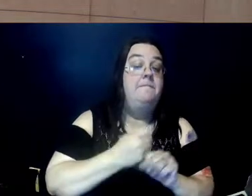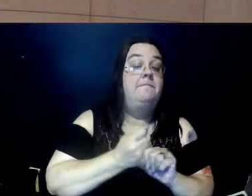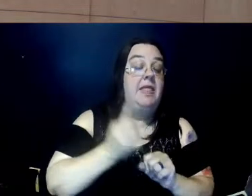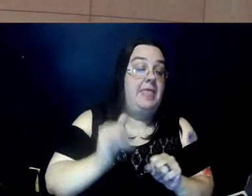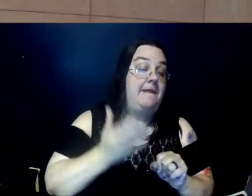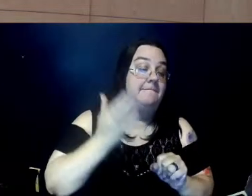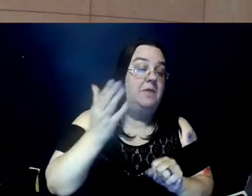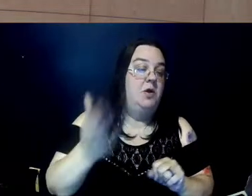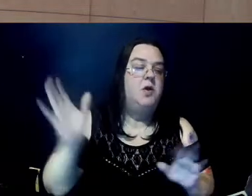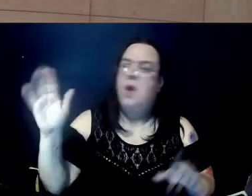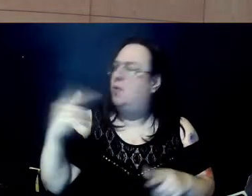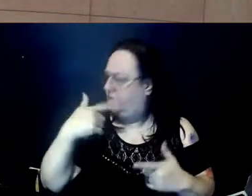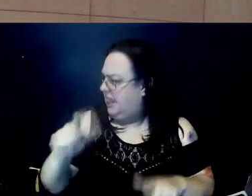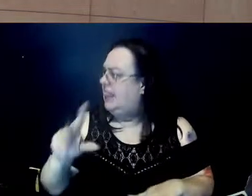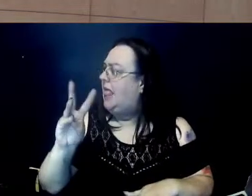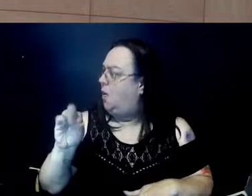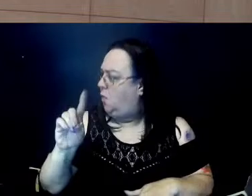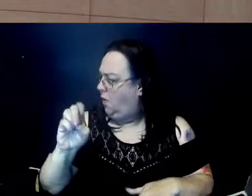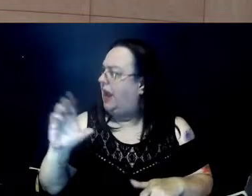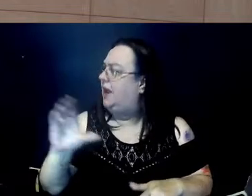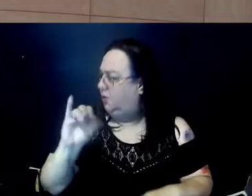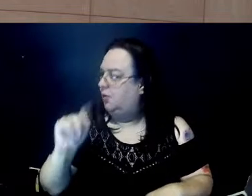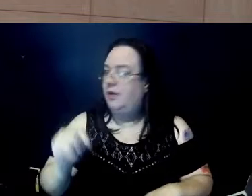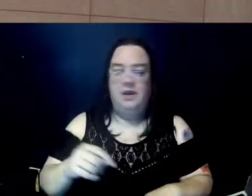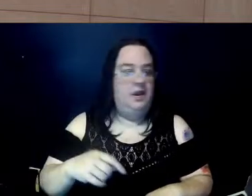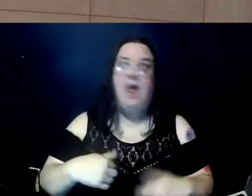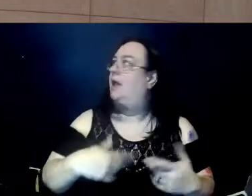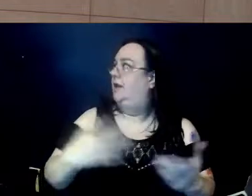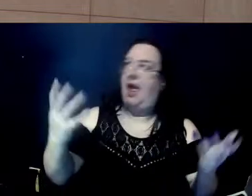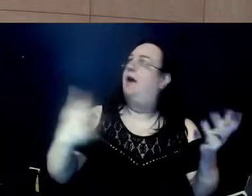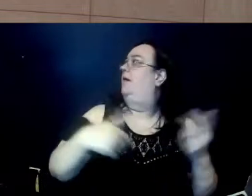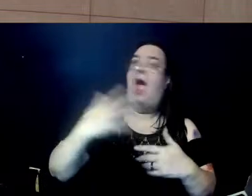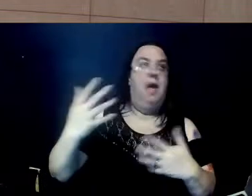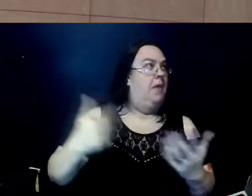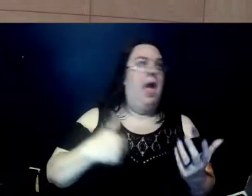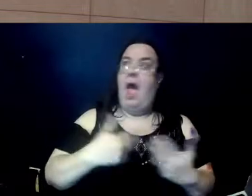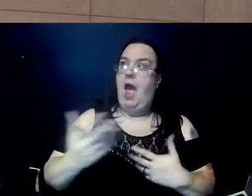let Wade do it. Well, you just said you weren't going to do it. All right. It was